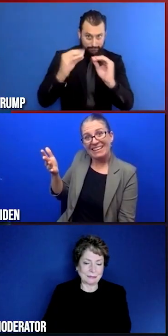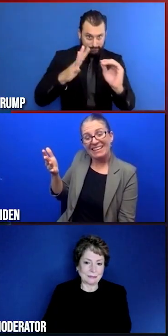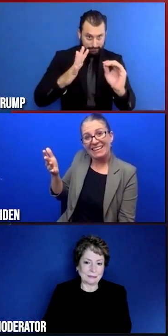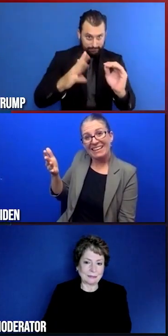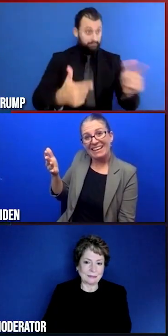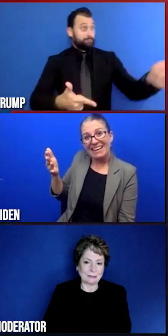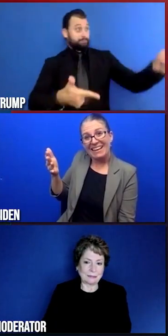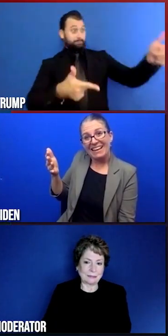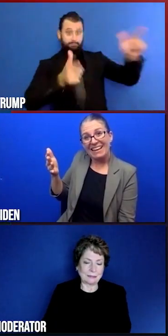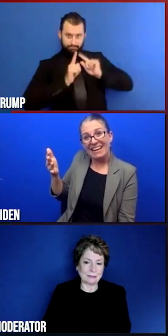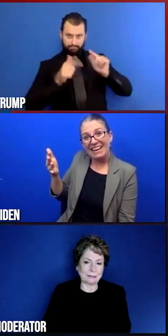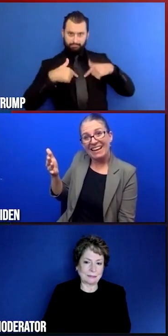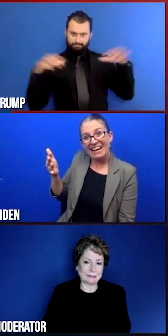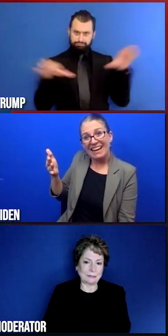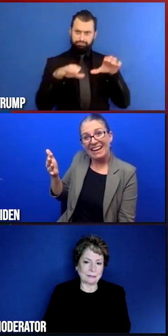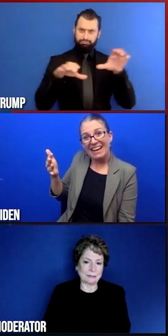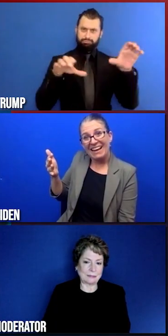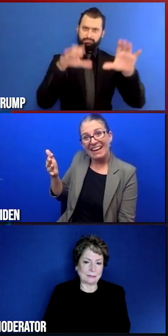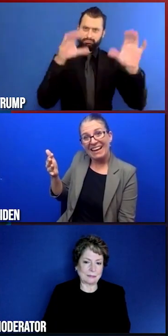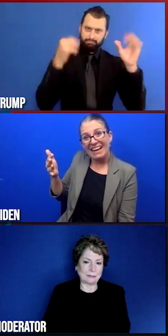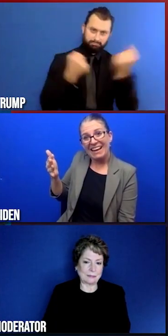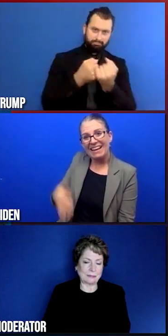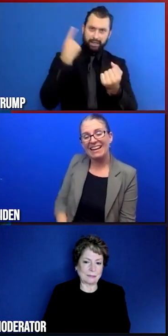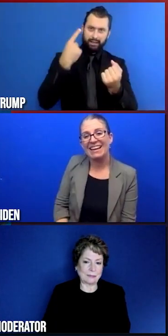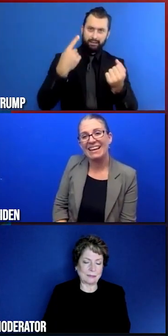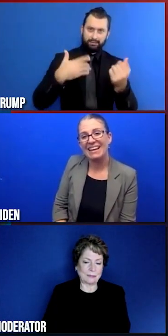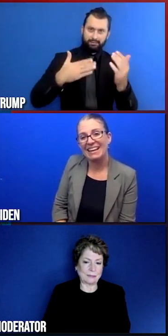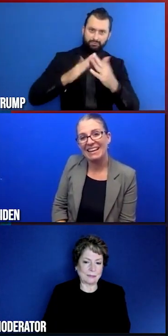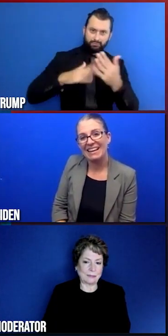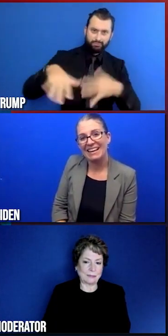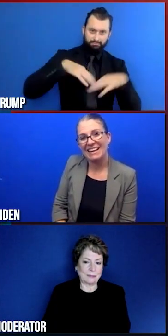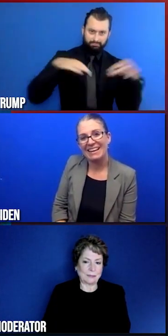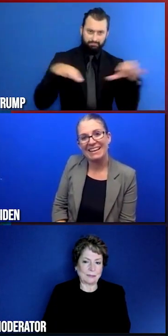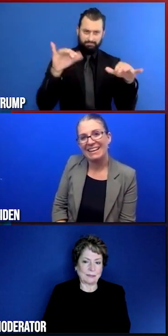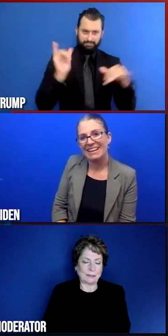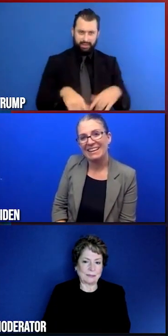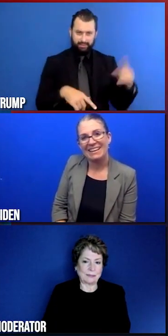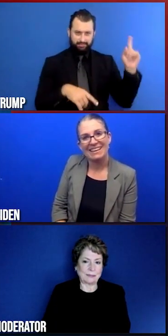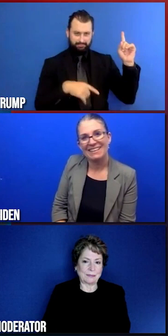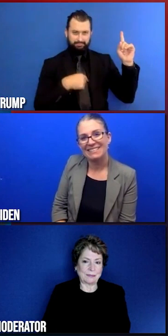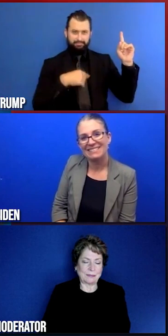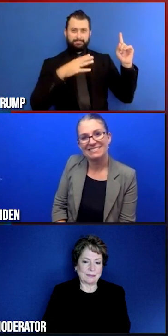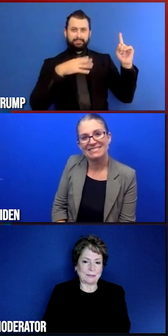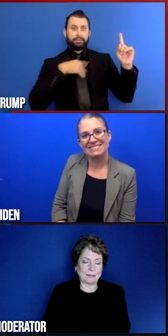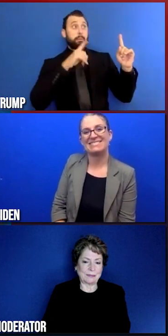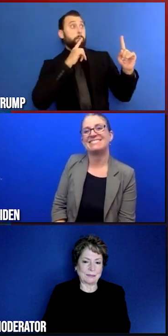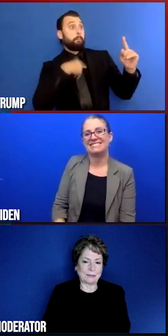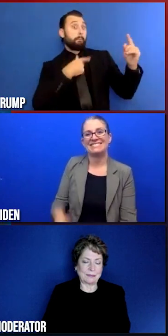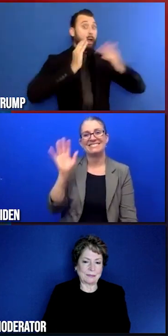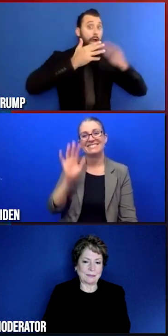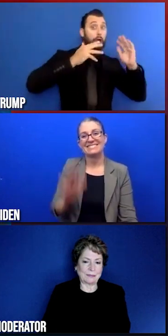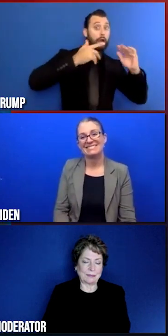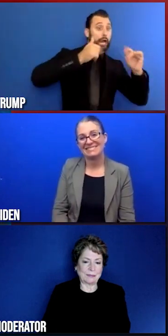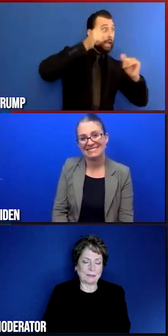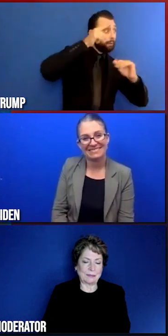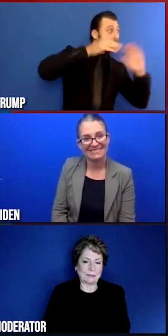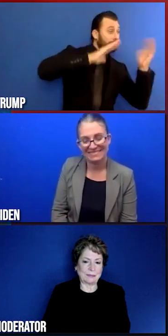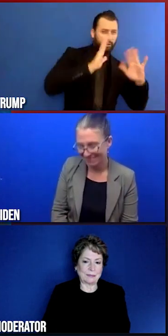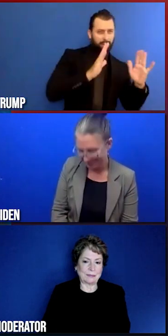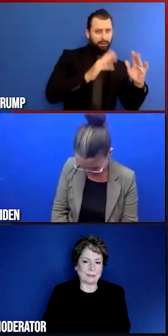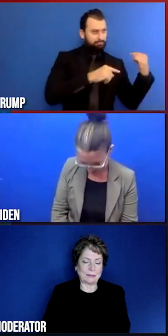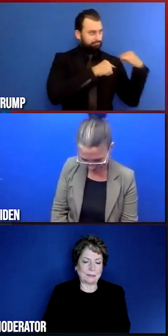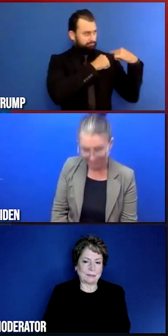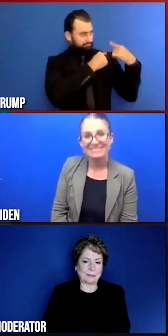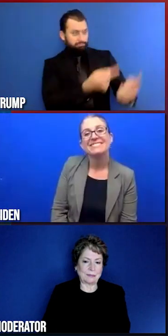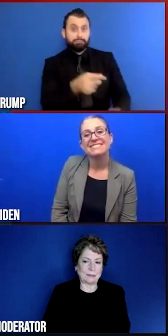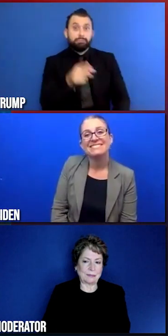Abraham Lincoln has anybody done what I've done for the black community. Now, you have done nothing other than the crime bill, which put